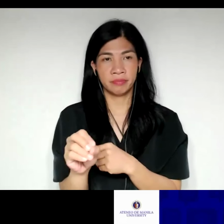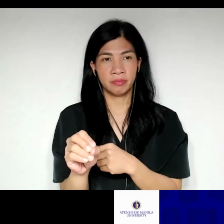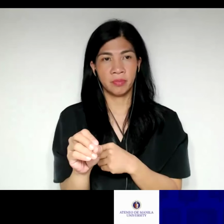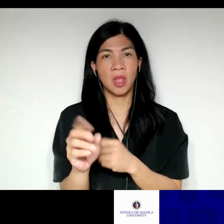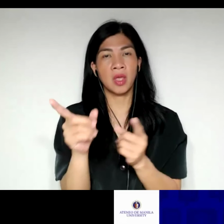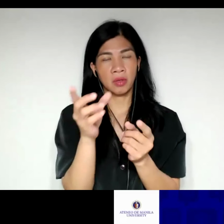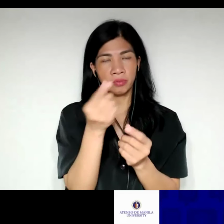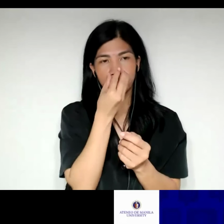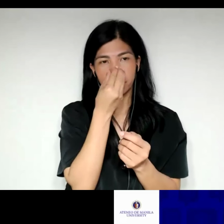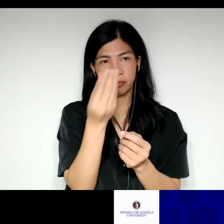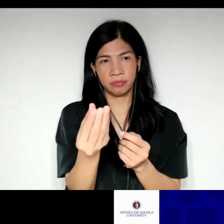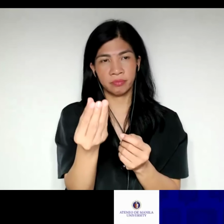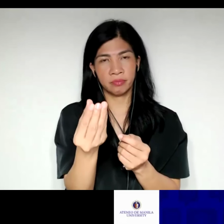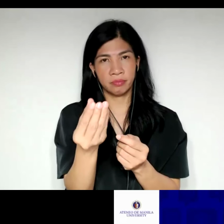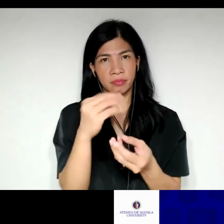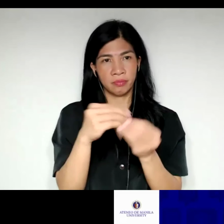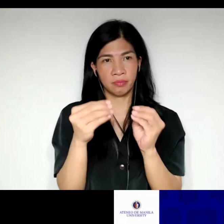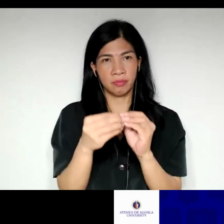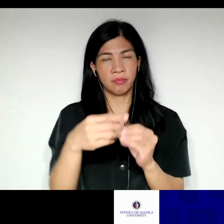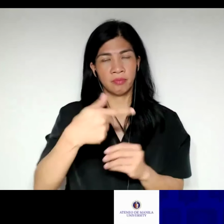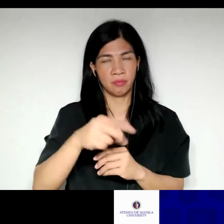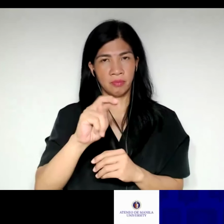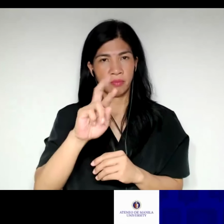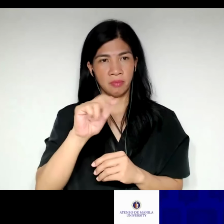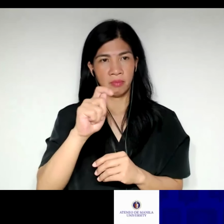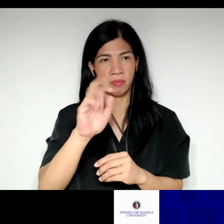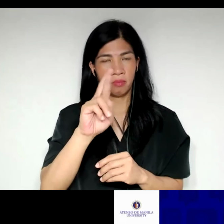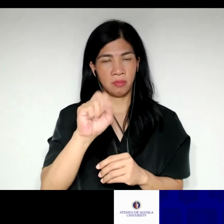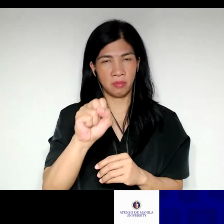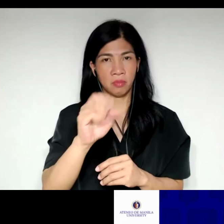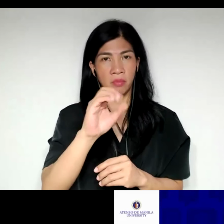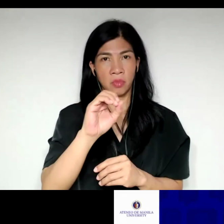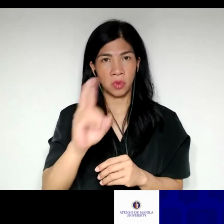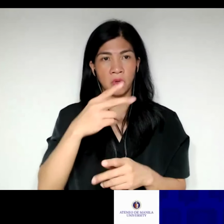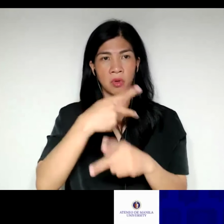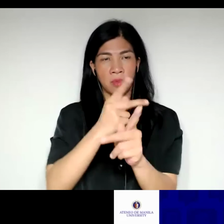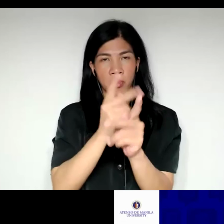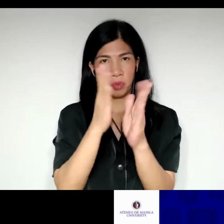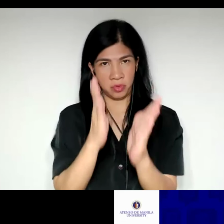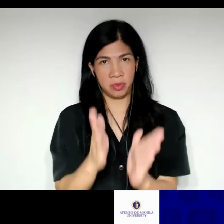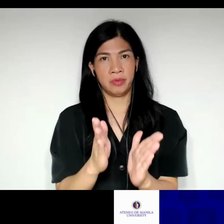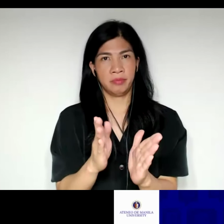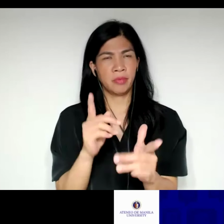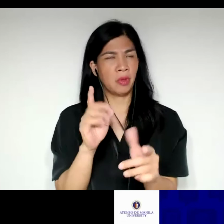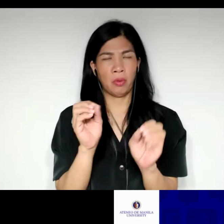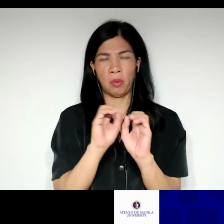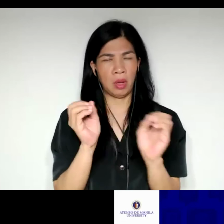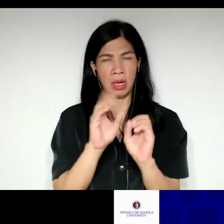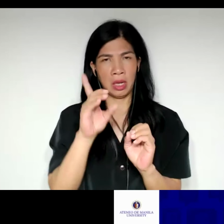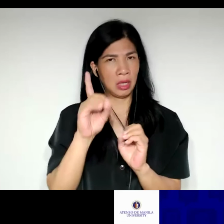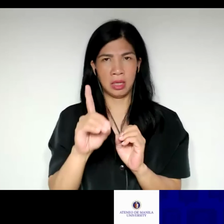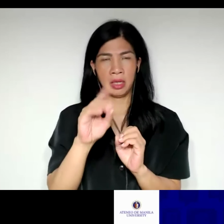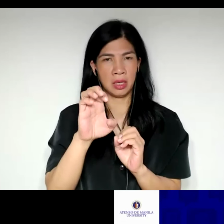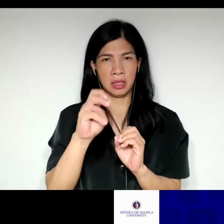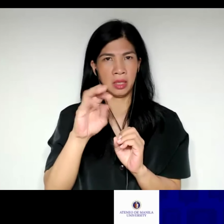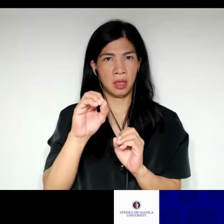small number of generators or producers. So you're not really actually seeing democratization of the energy sector